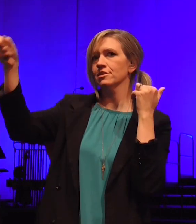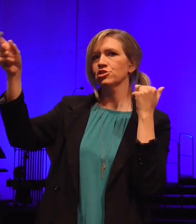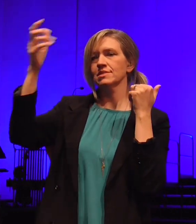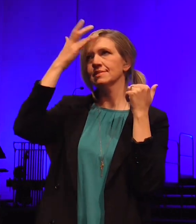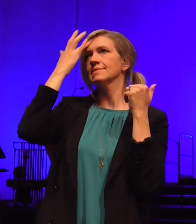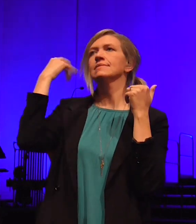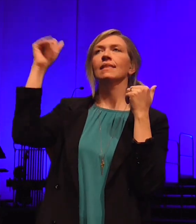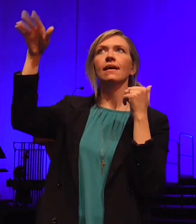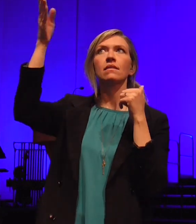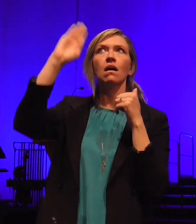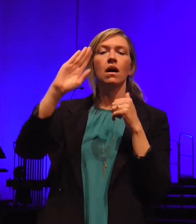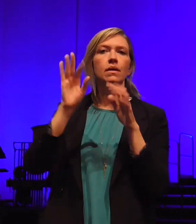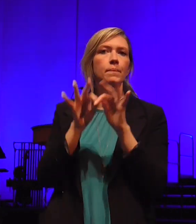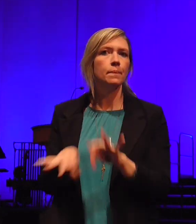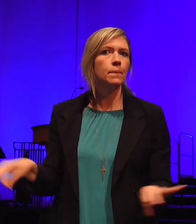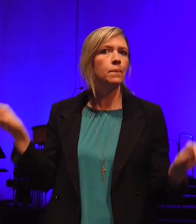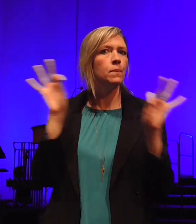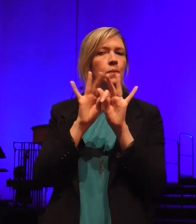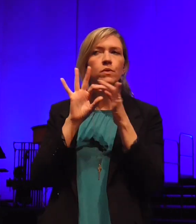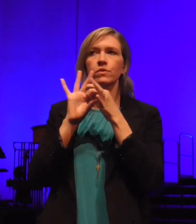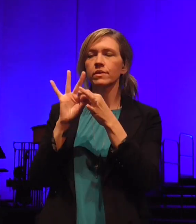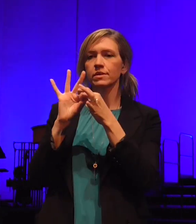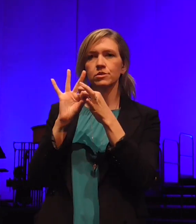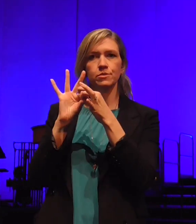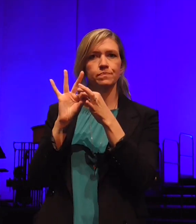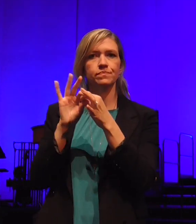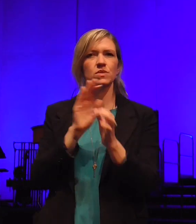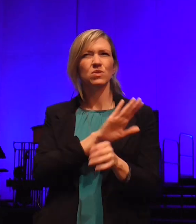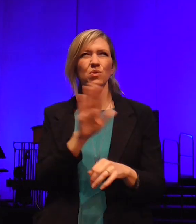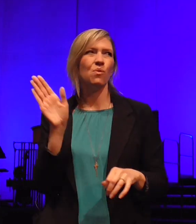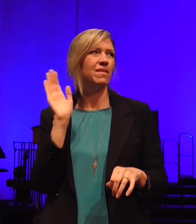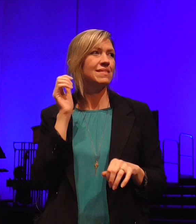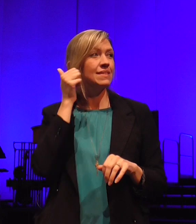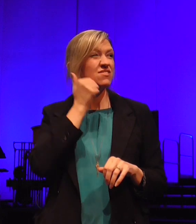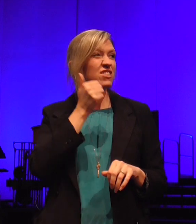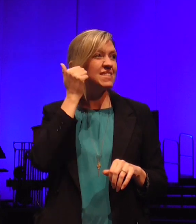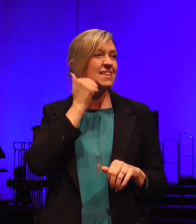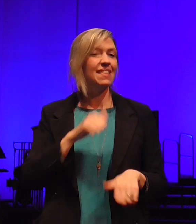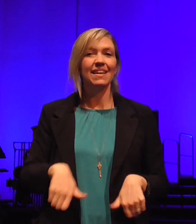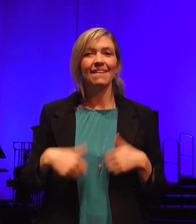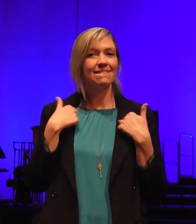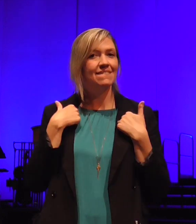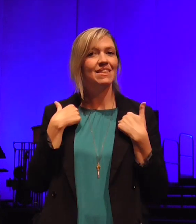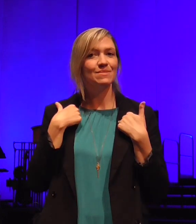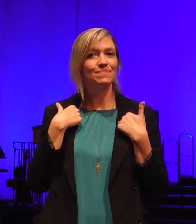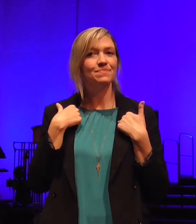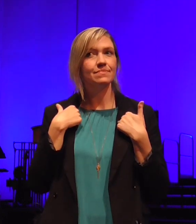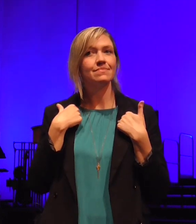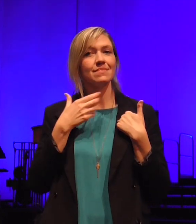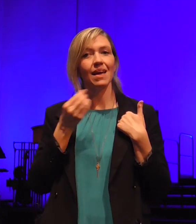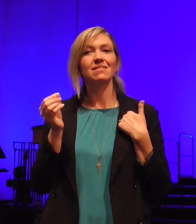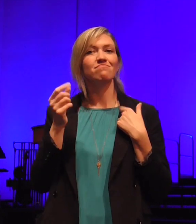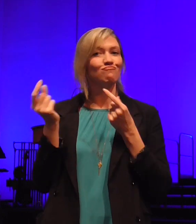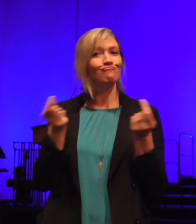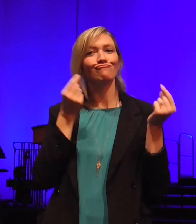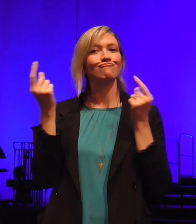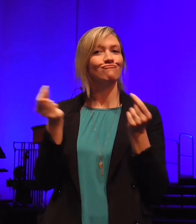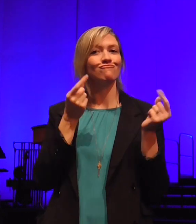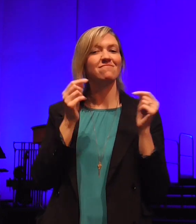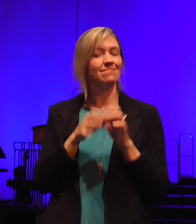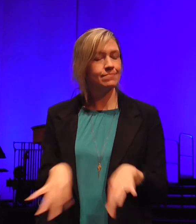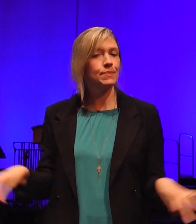a God that is an important relationship in your everyday life and